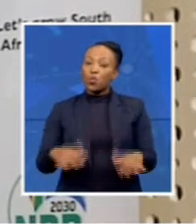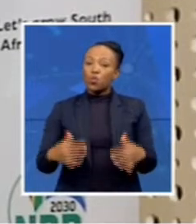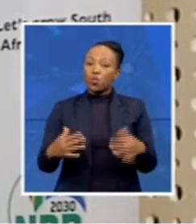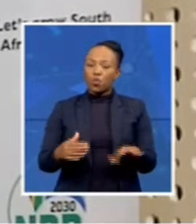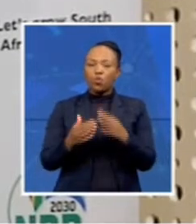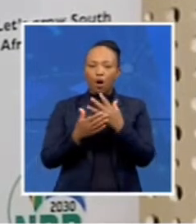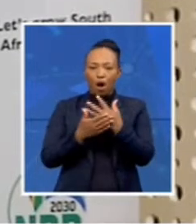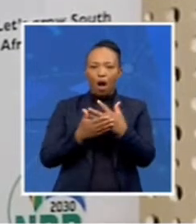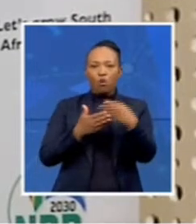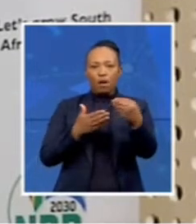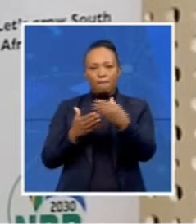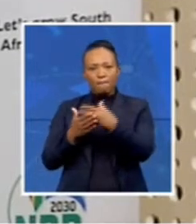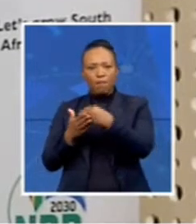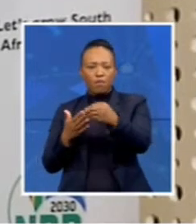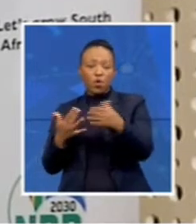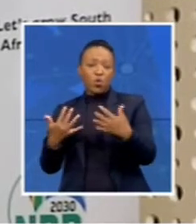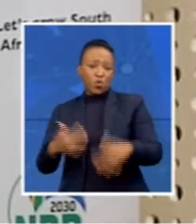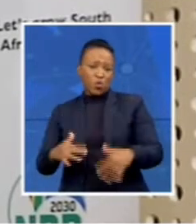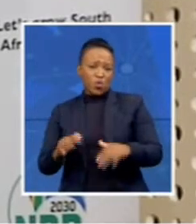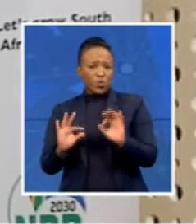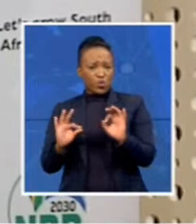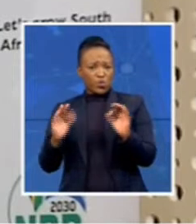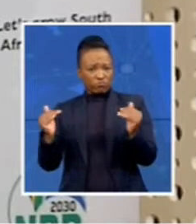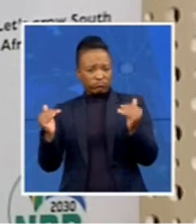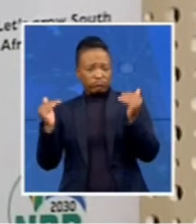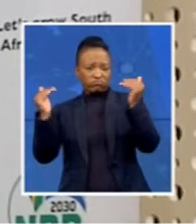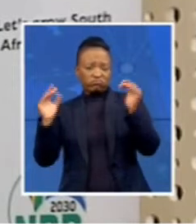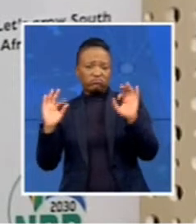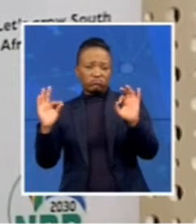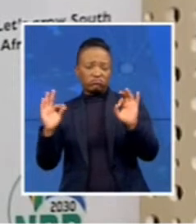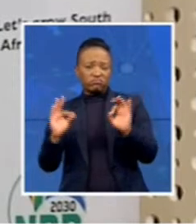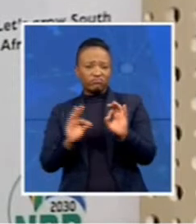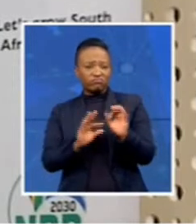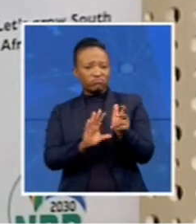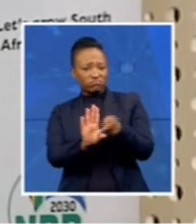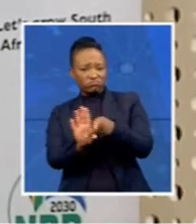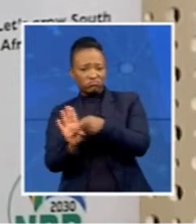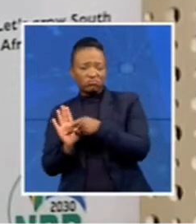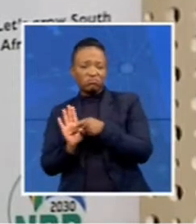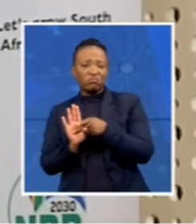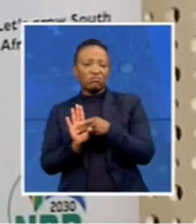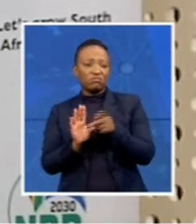the participation and the quality of the